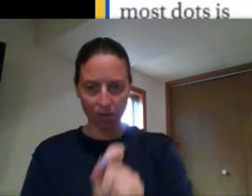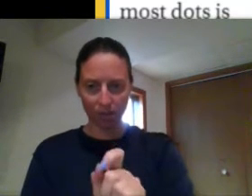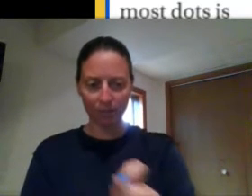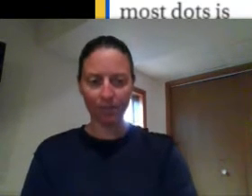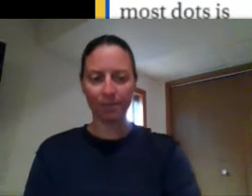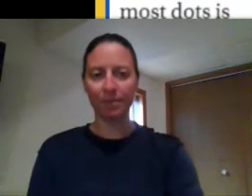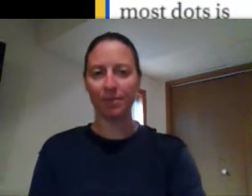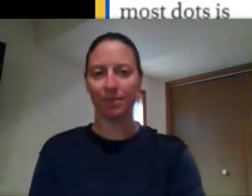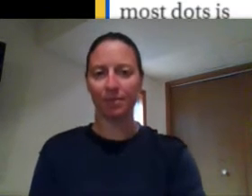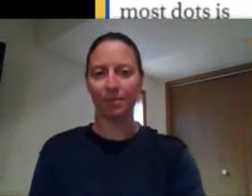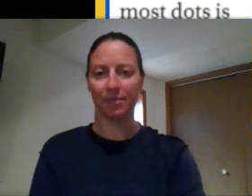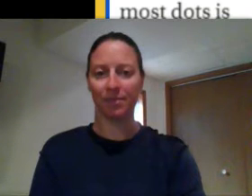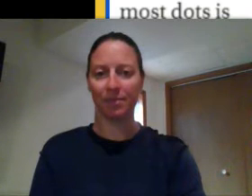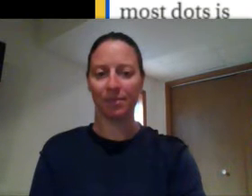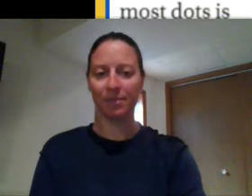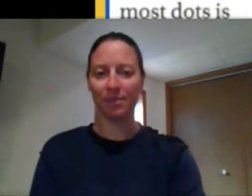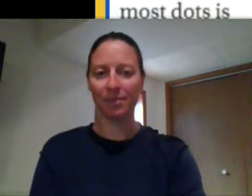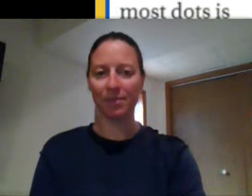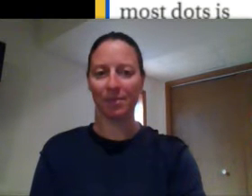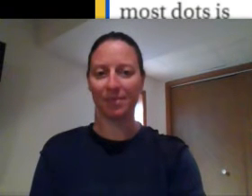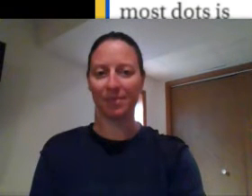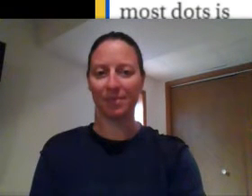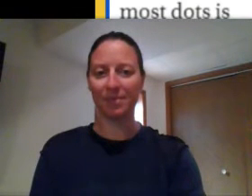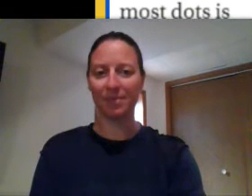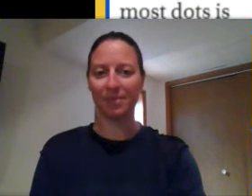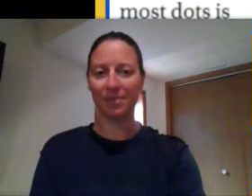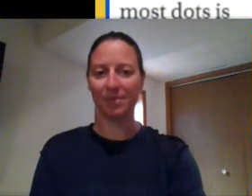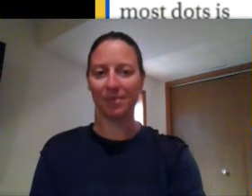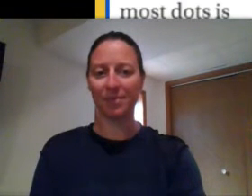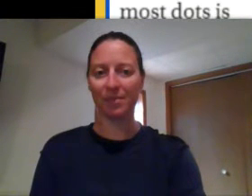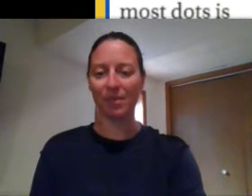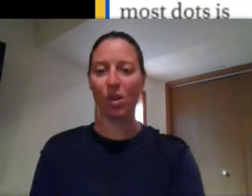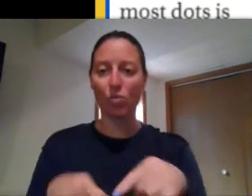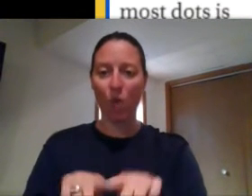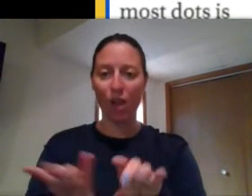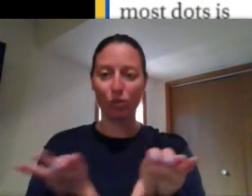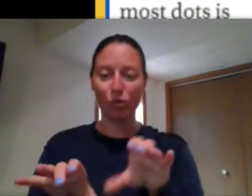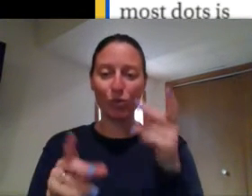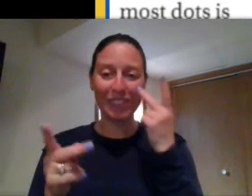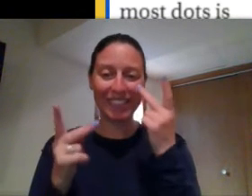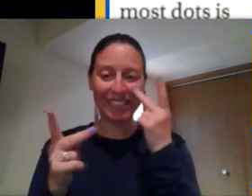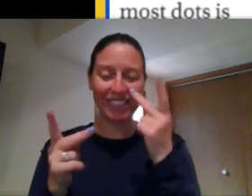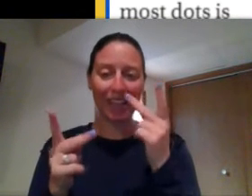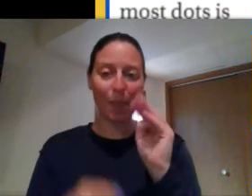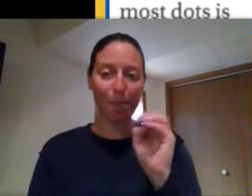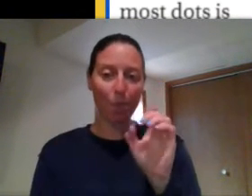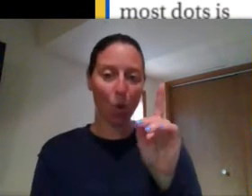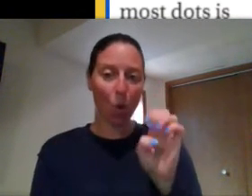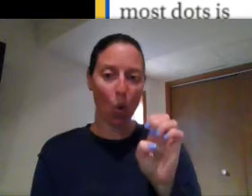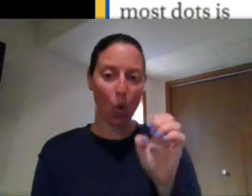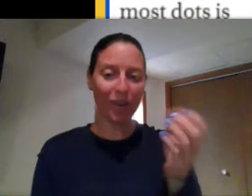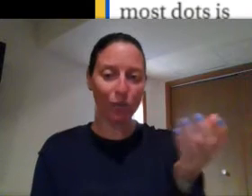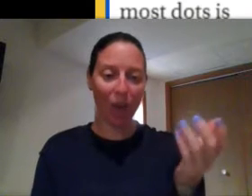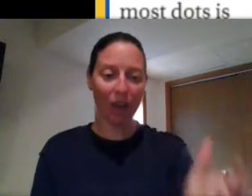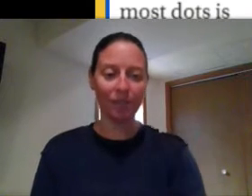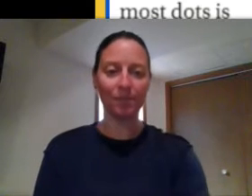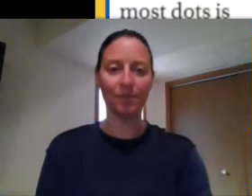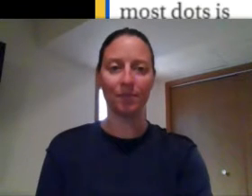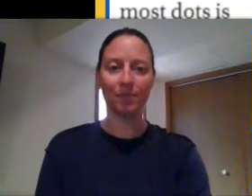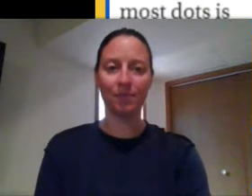you will see in the end that the mode is the data with the